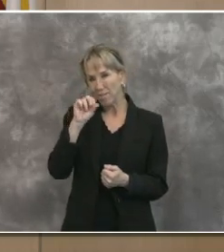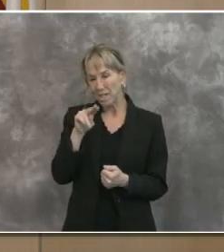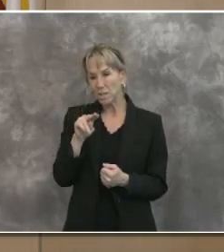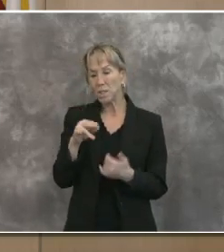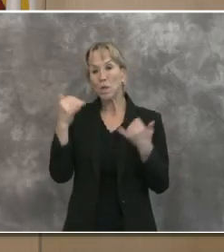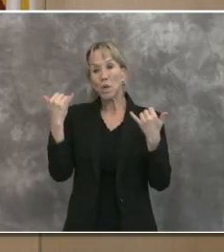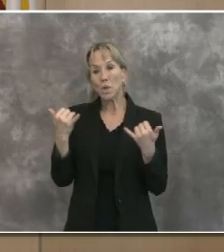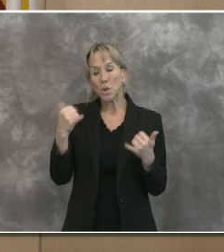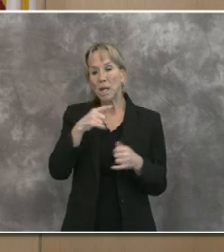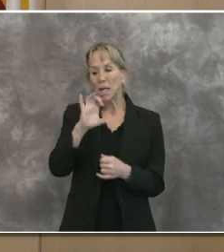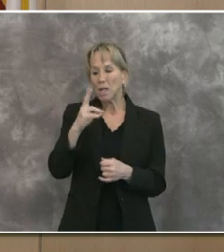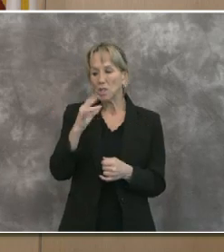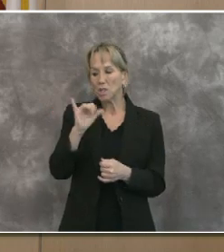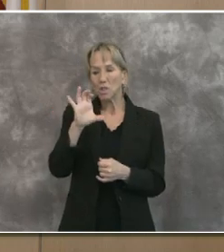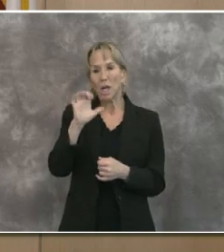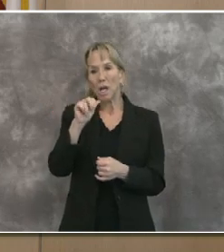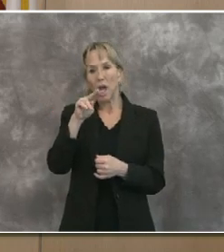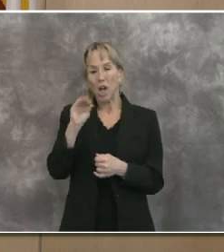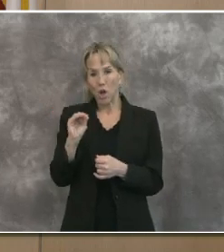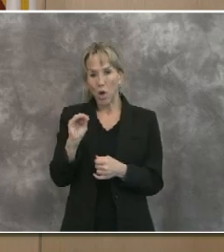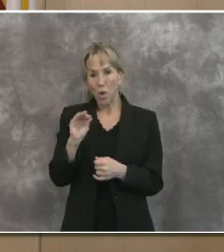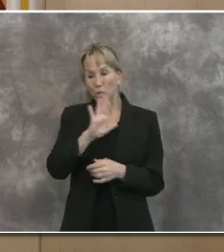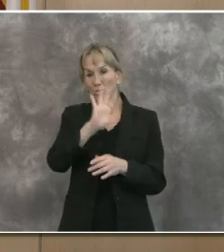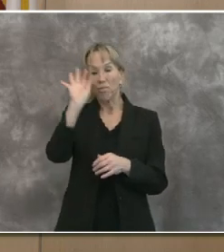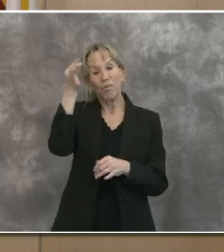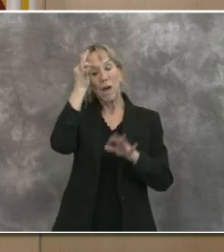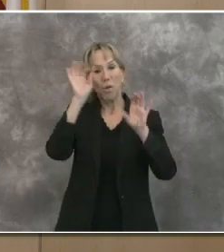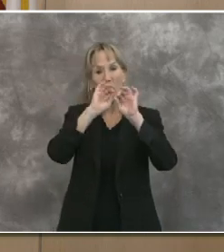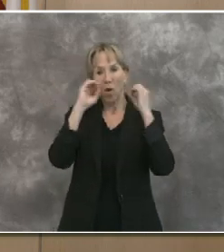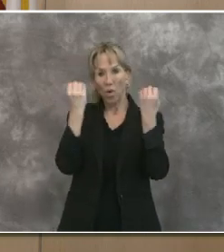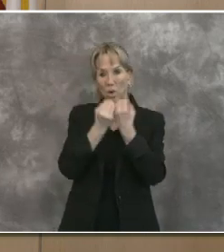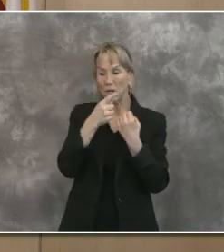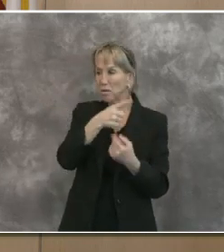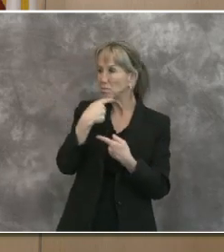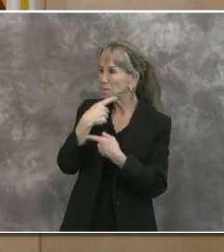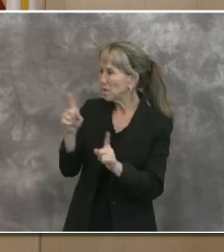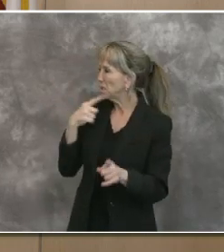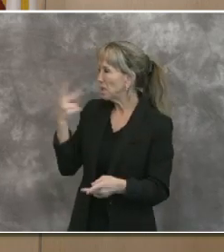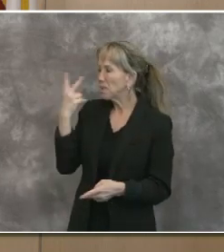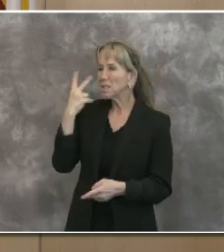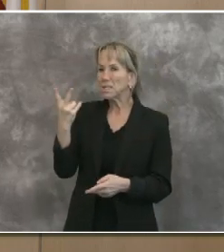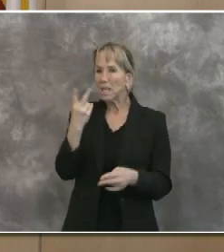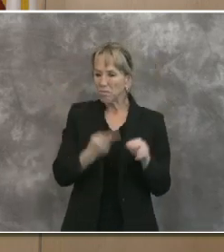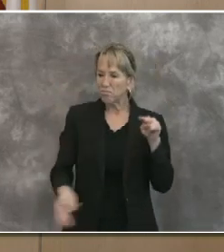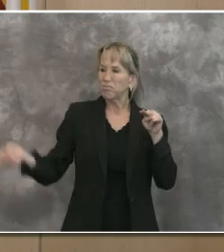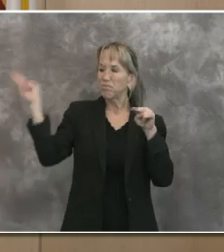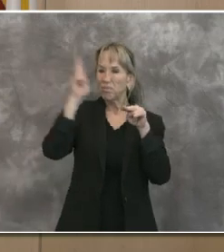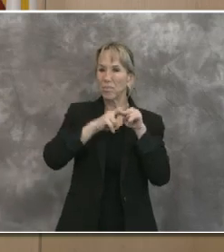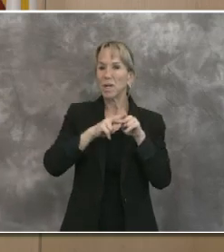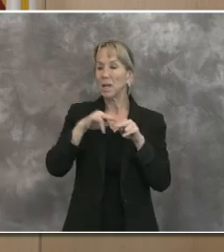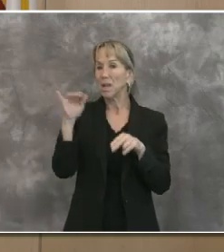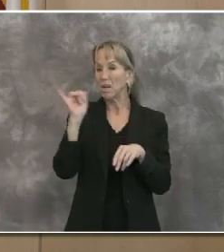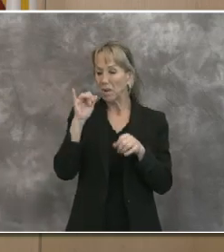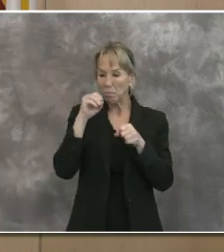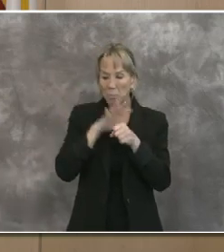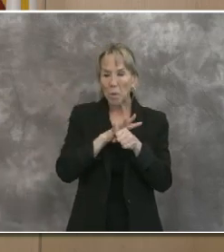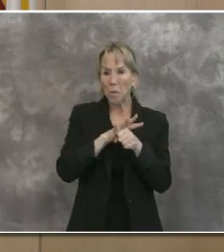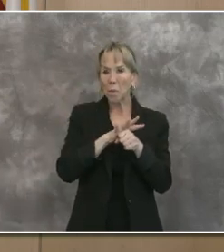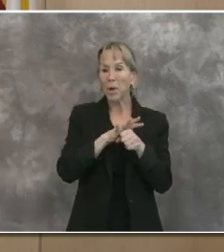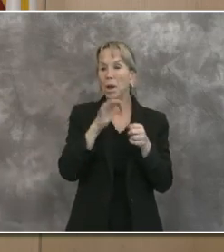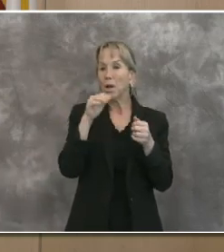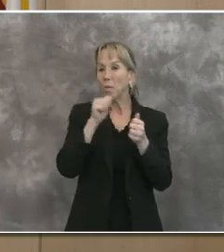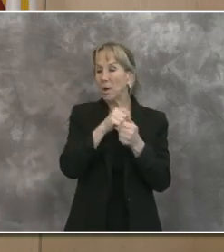Chicano Federation Organization stated that we've seen an increasing number of infections in the Latino community, in part because